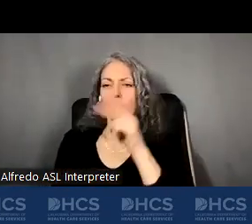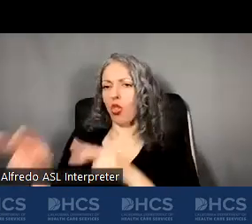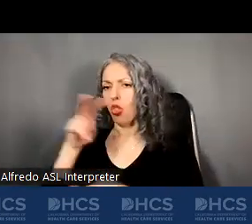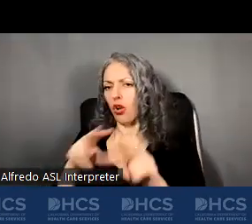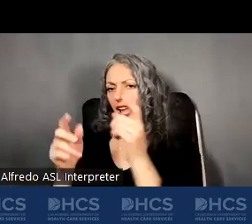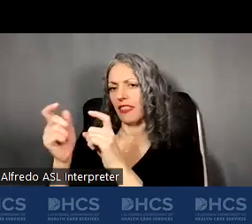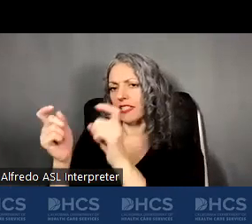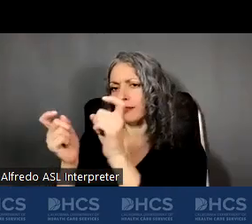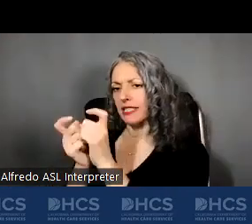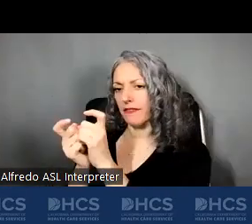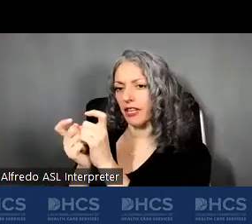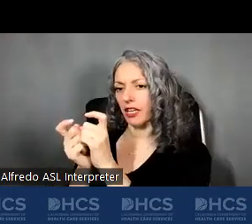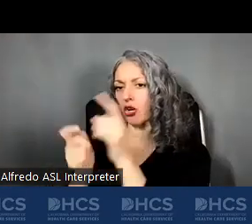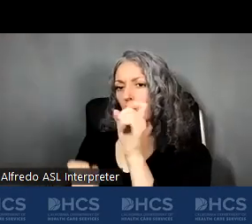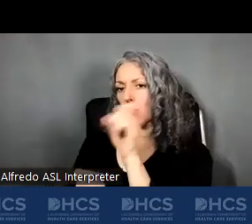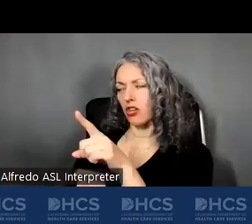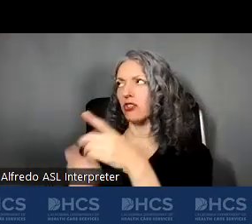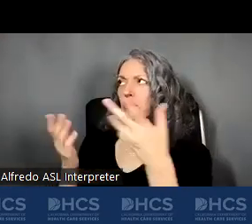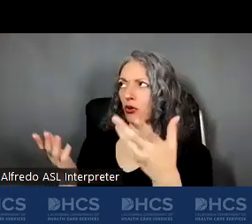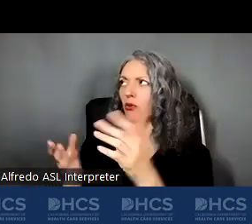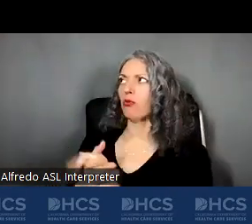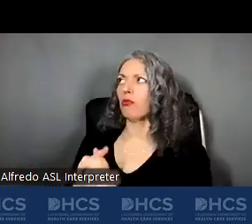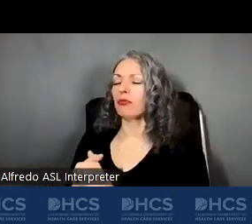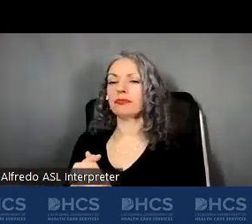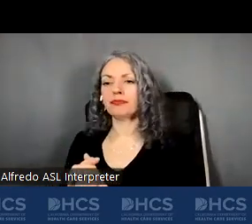specific question. So